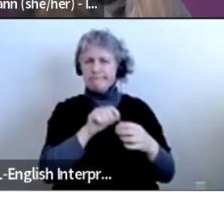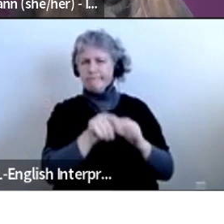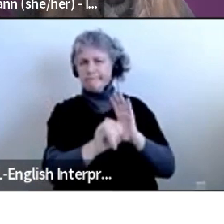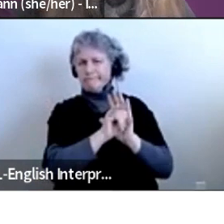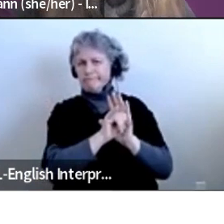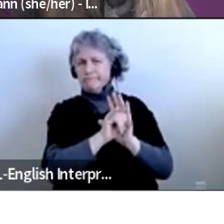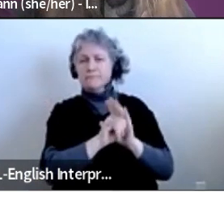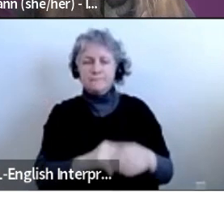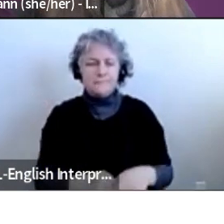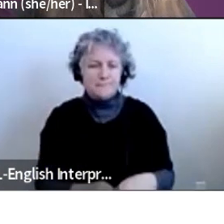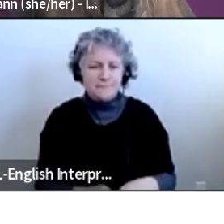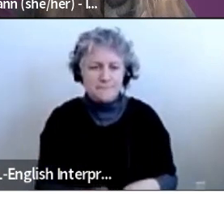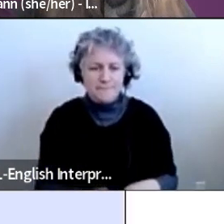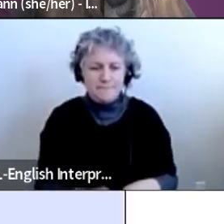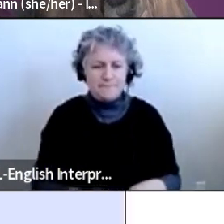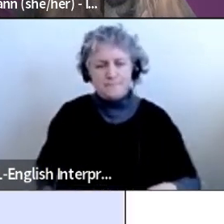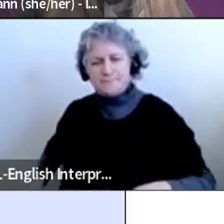section.